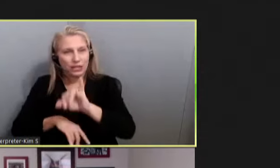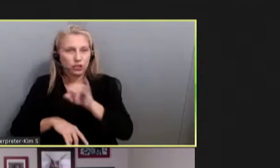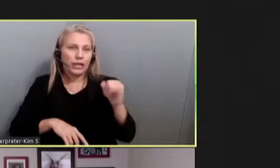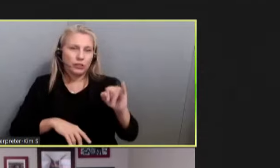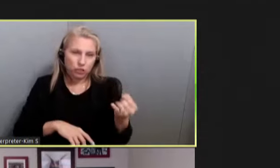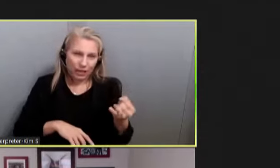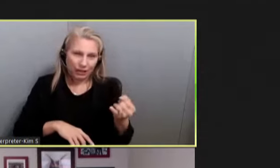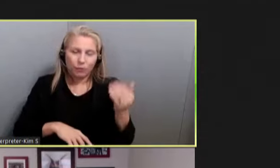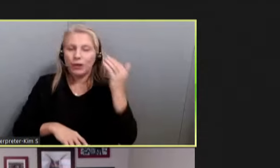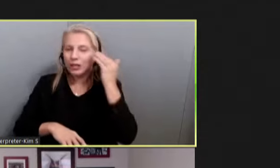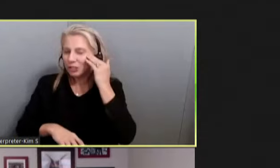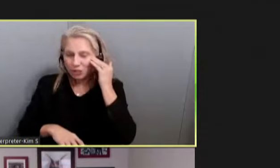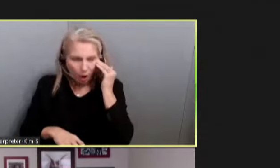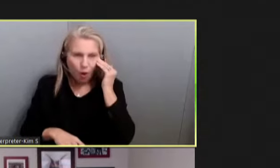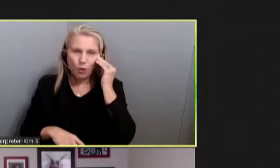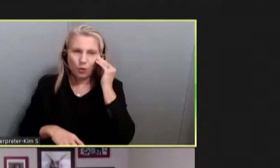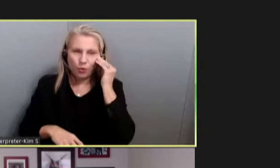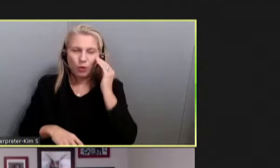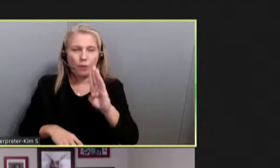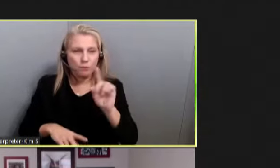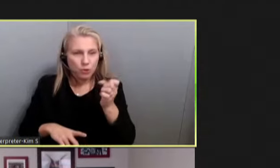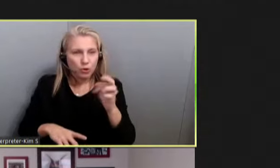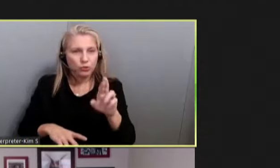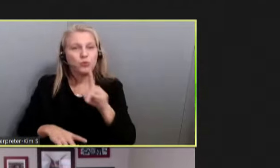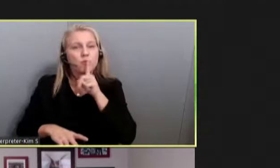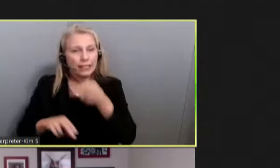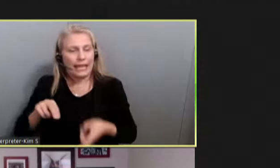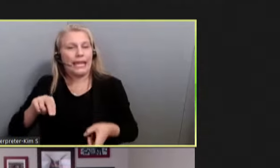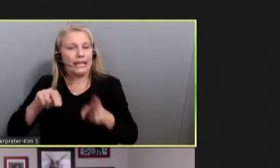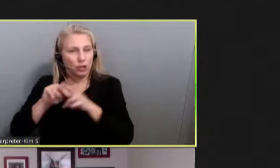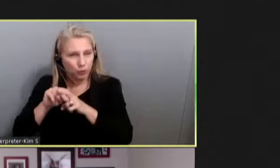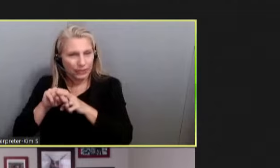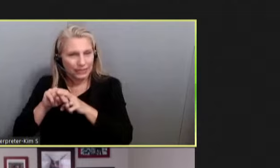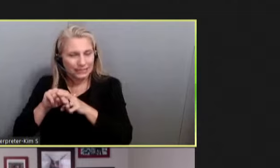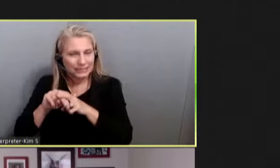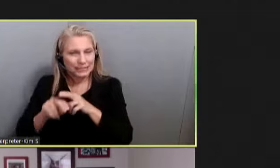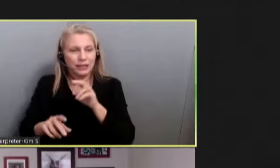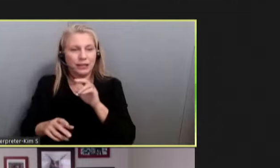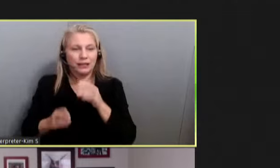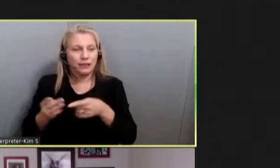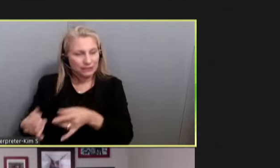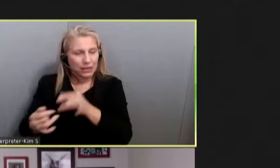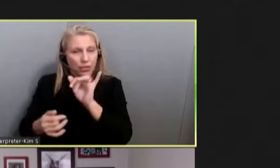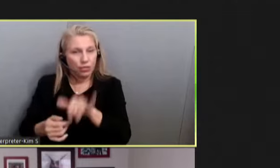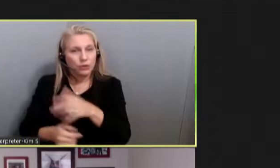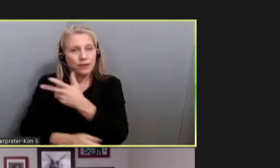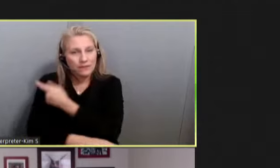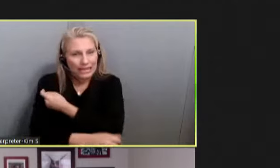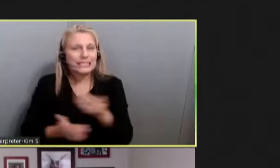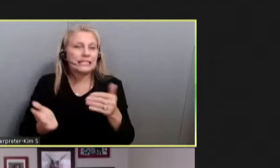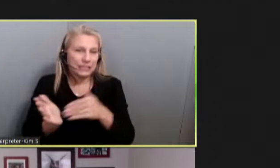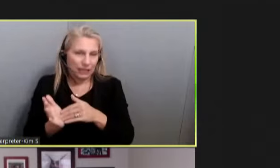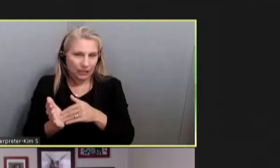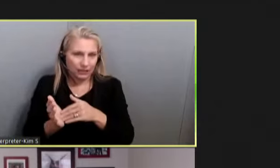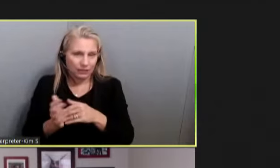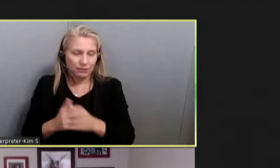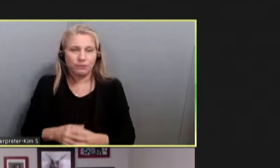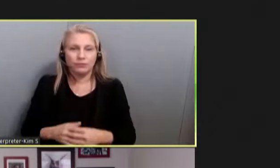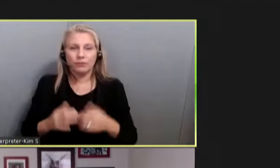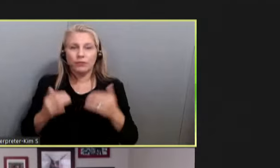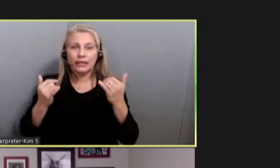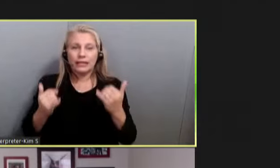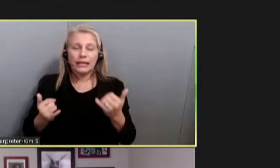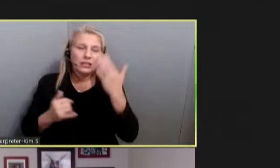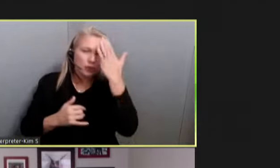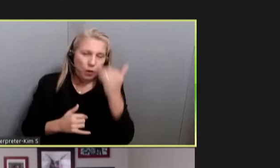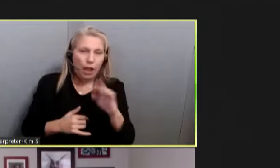J&J. We know that the boosters really increase the efficacy of those vaccines again, and so it's why